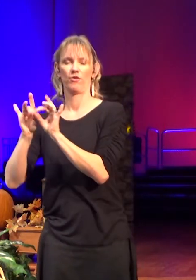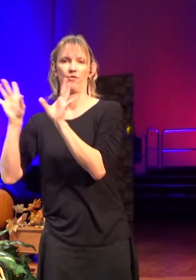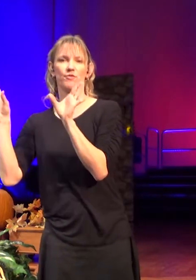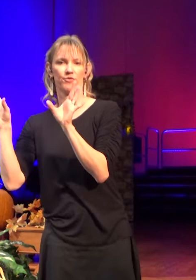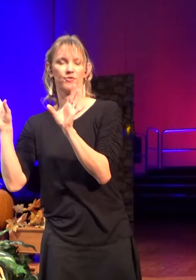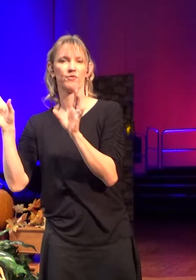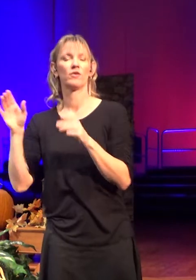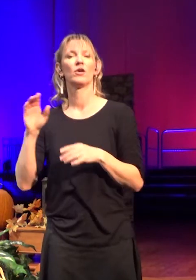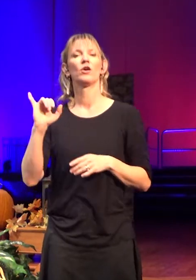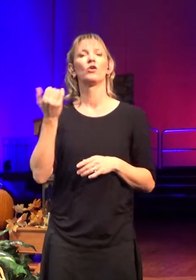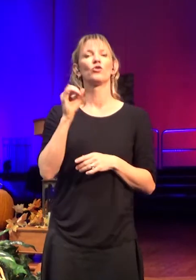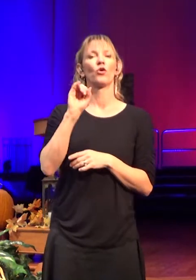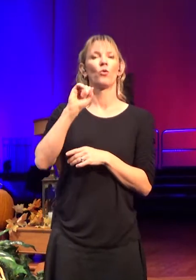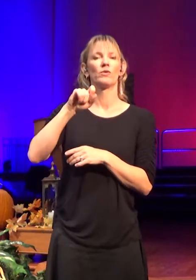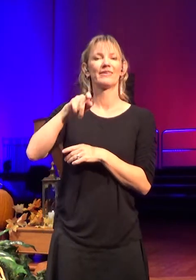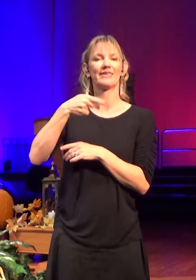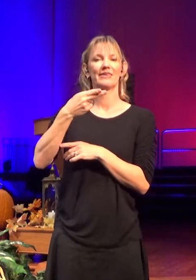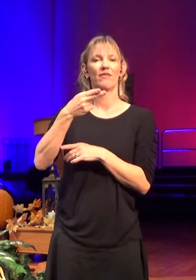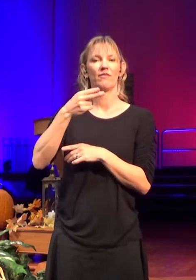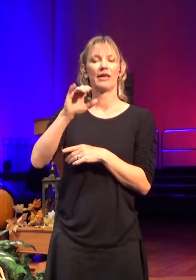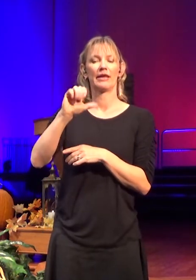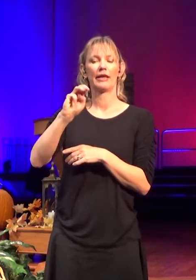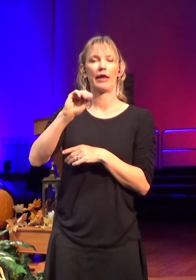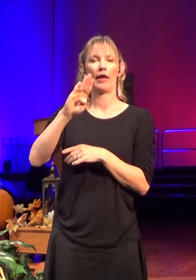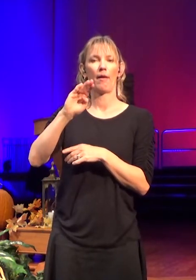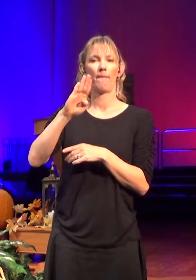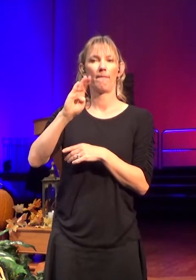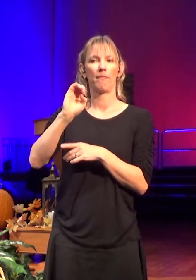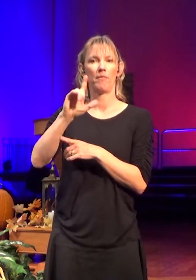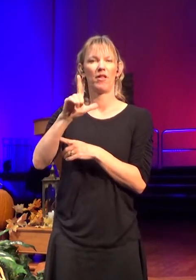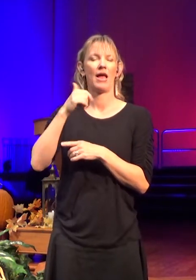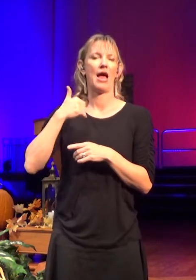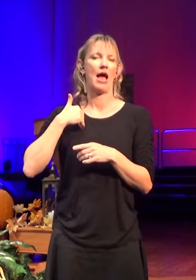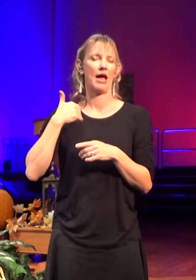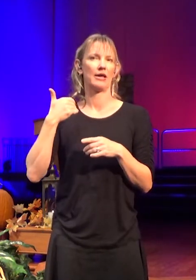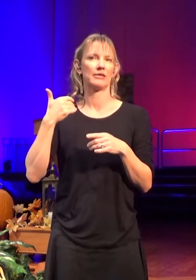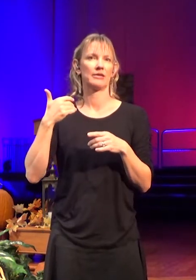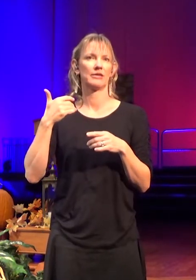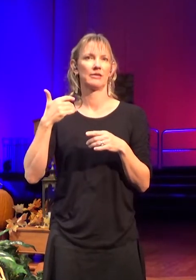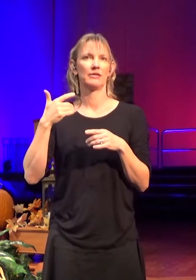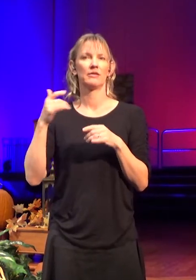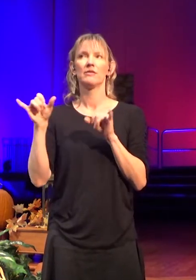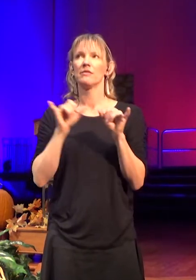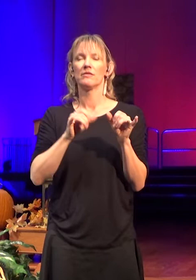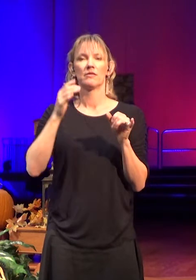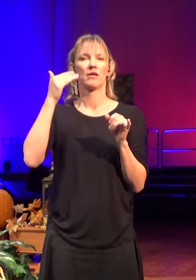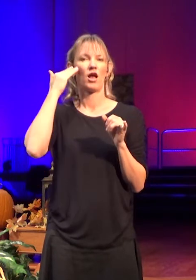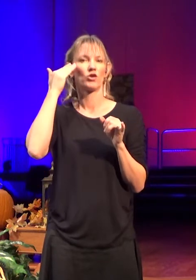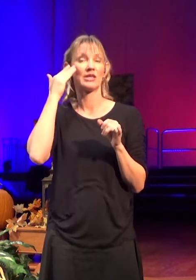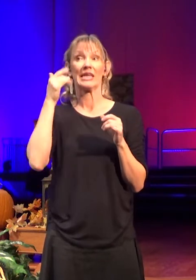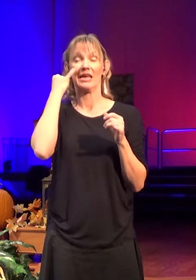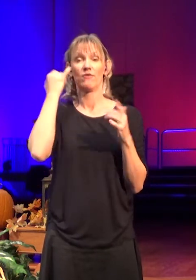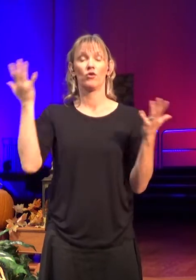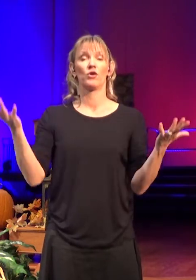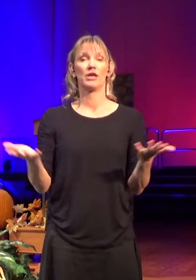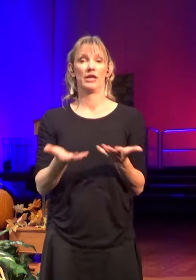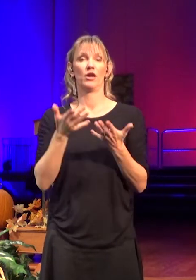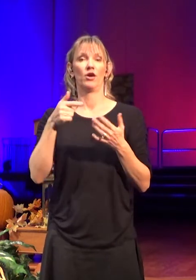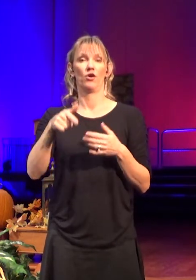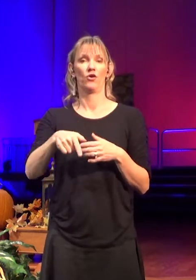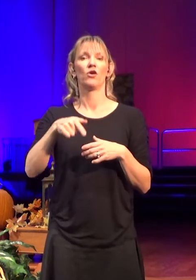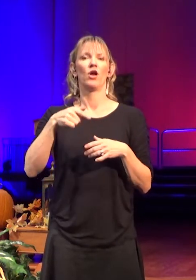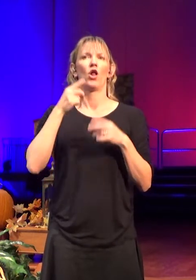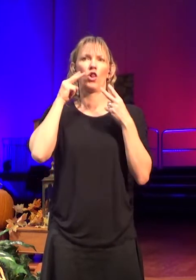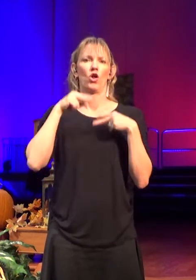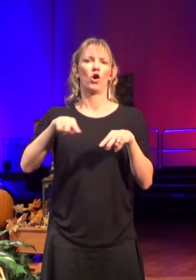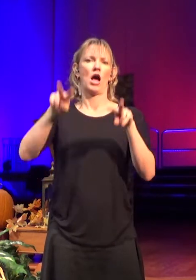Joseph Campbell has this great analogy about consciousness. If you're watching at home, you're going to have to visualize, but if